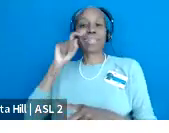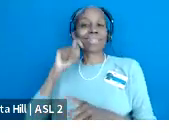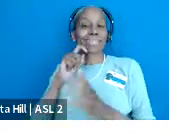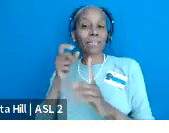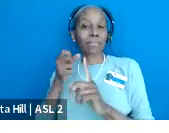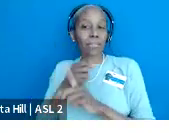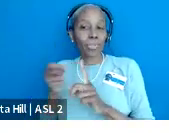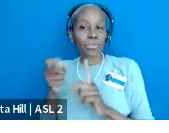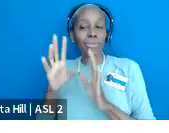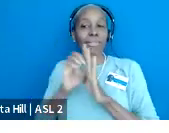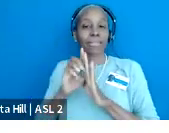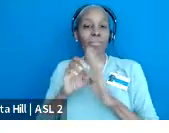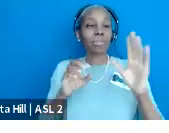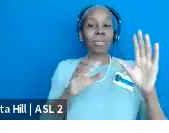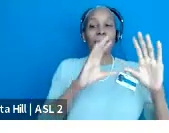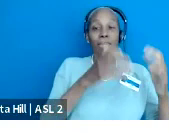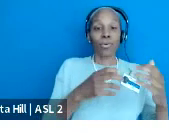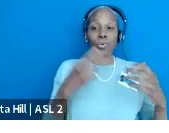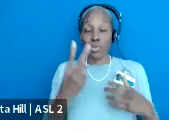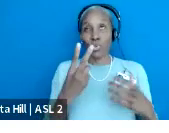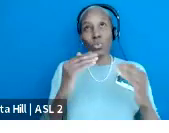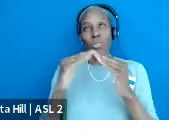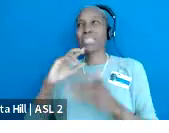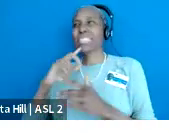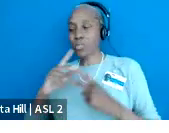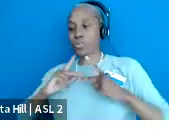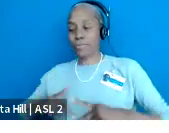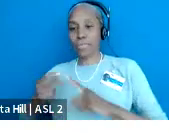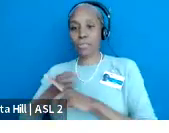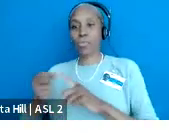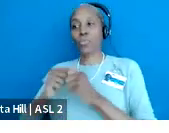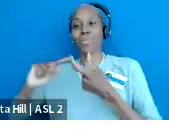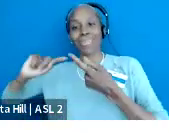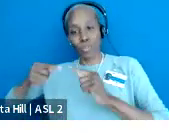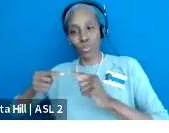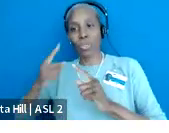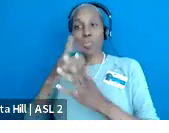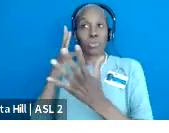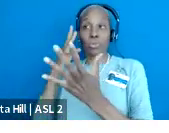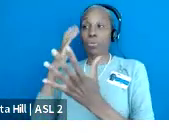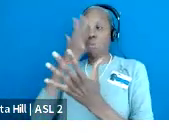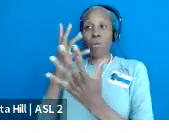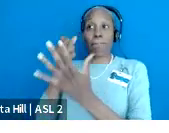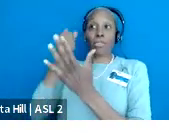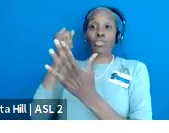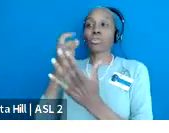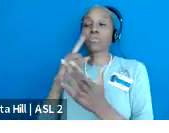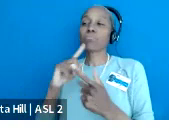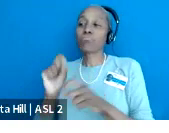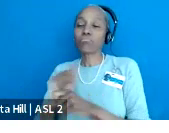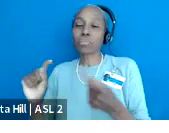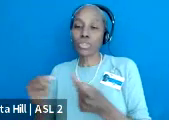abuse. Example of a Cat 2 finding would be serious physical abuse with injury. You know, someone punched someone, there's an injury.